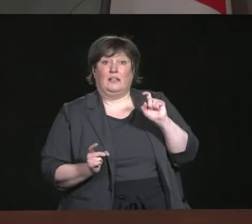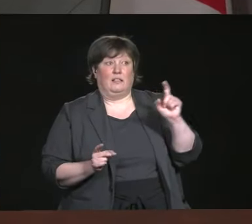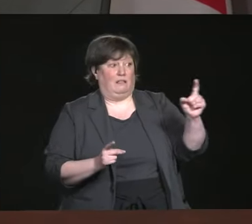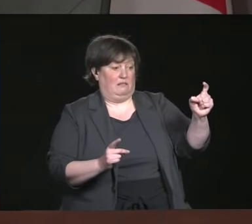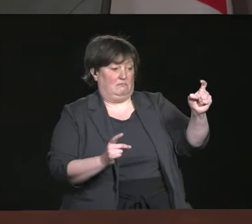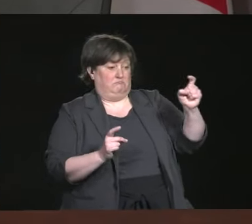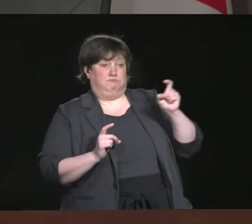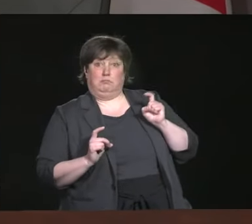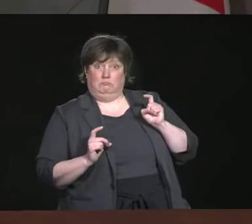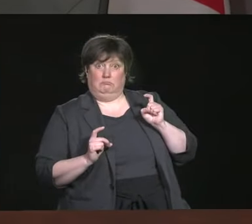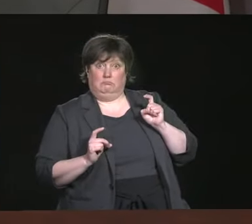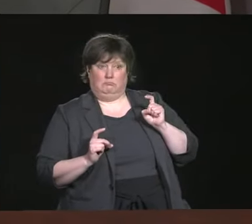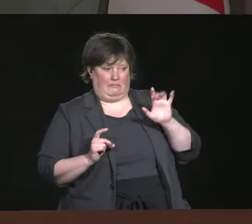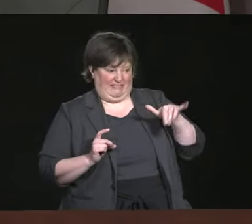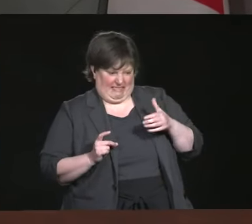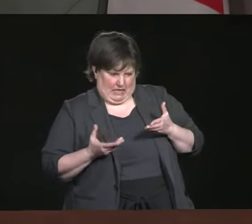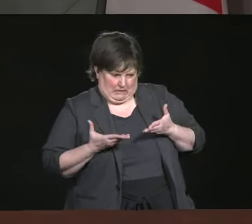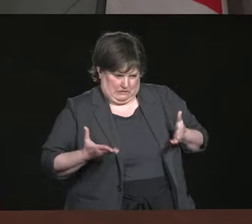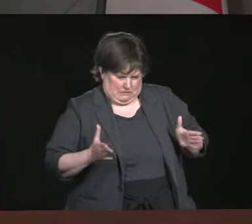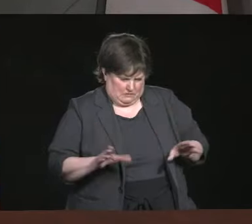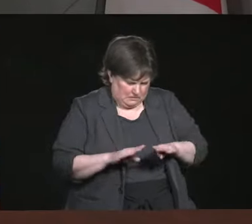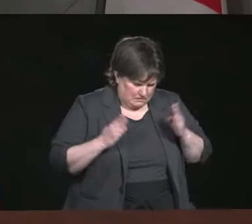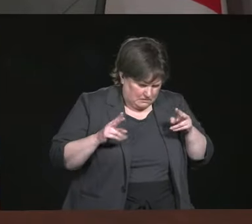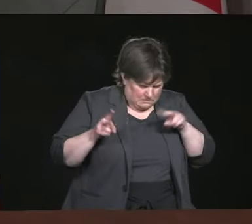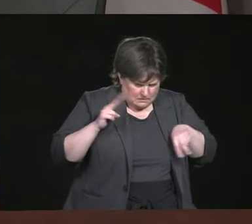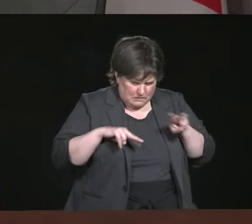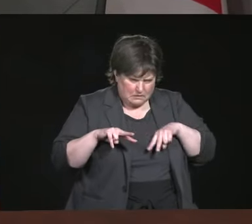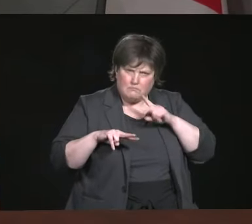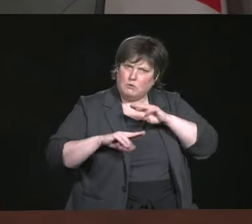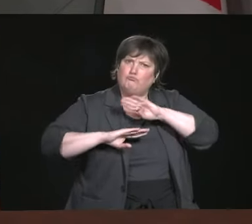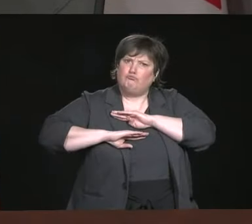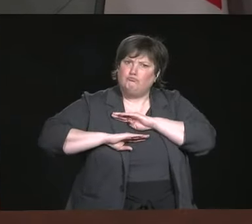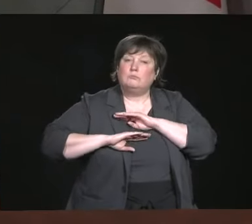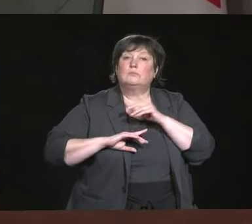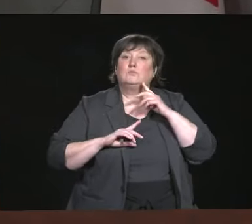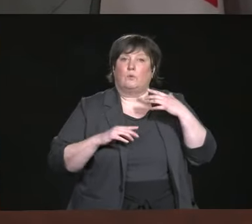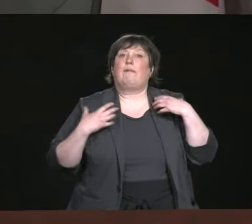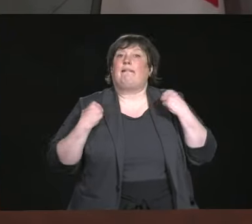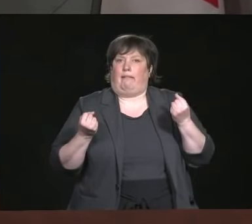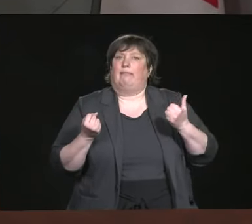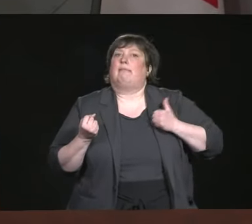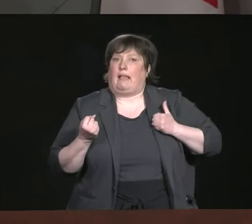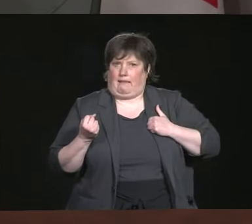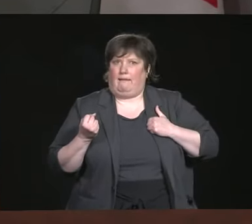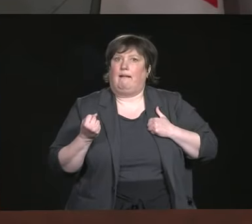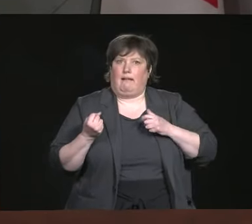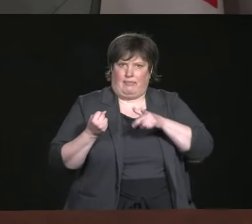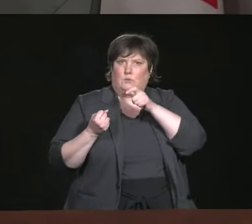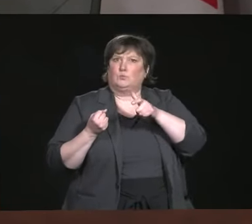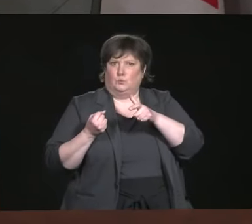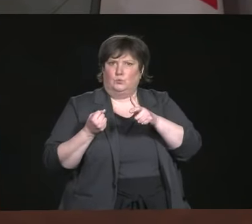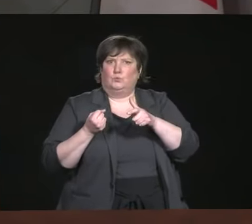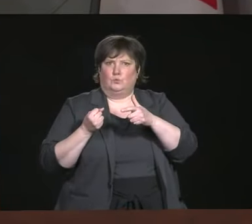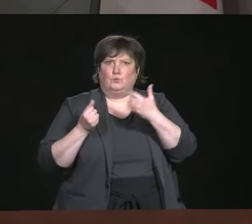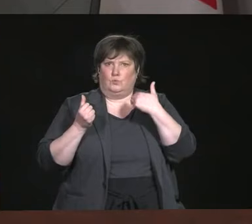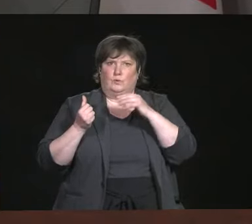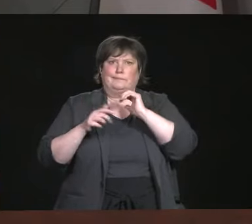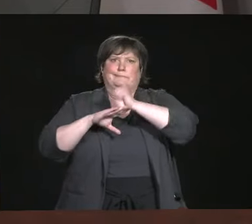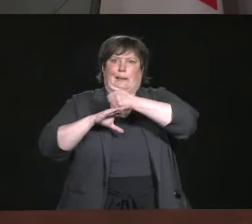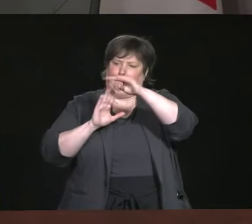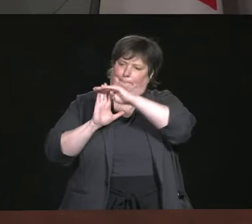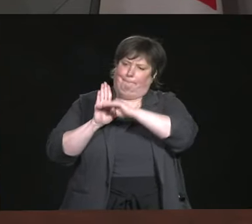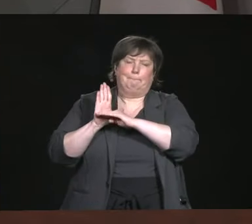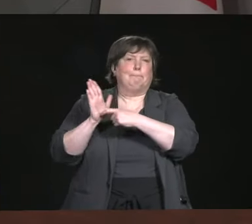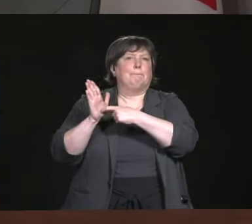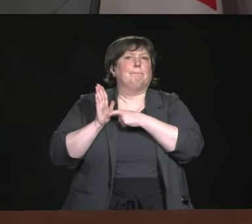Health Canada, who's the regulatory authority, has posted those criteria and guidance, but each of those donations will